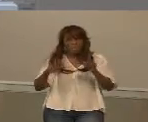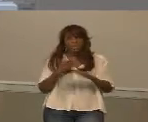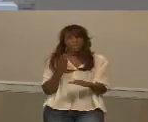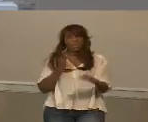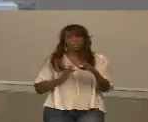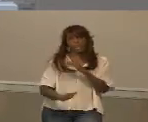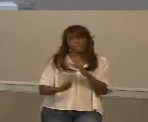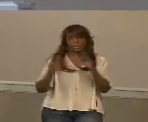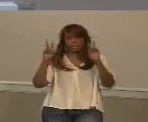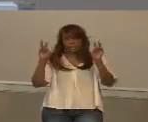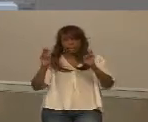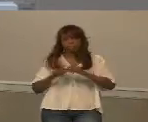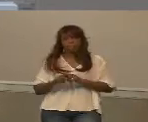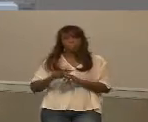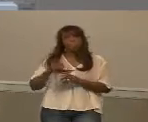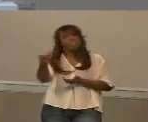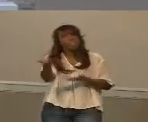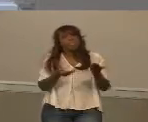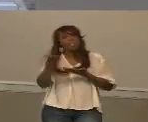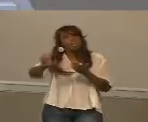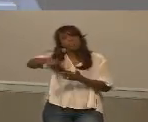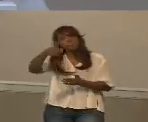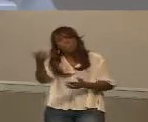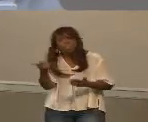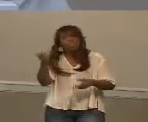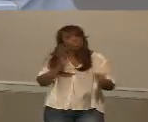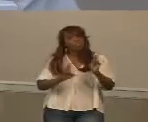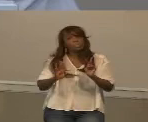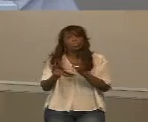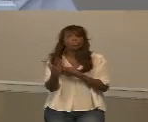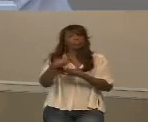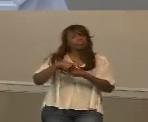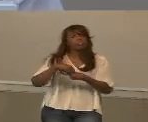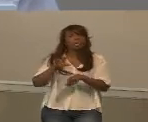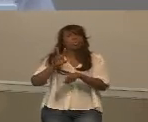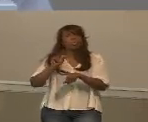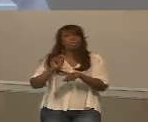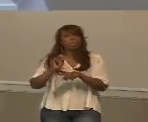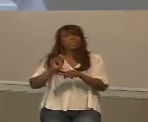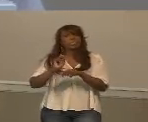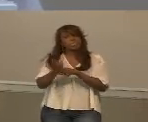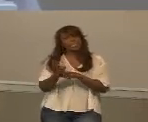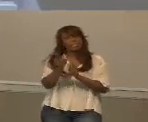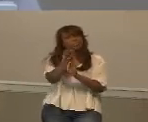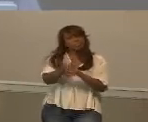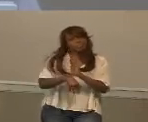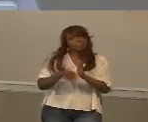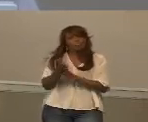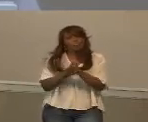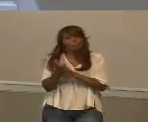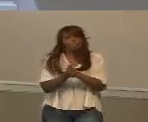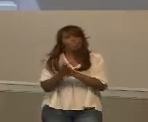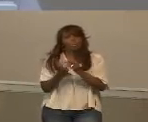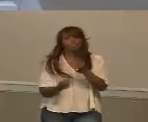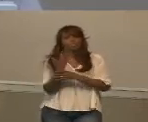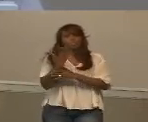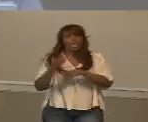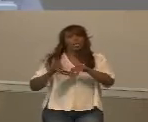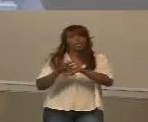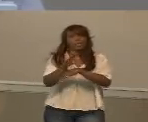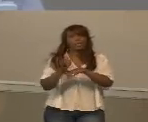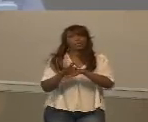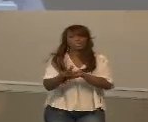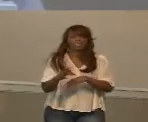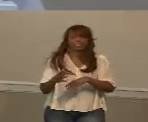humility. Invite others to join us for 30 minutes of an inspiring and encouraging word and how to apply it